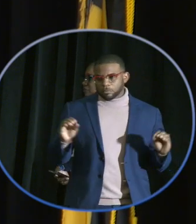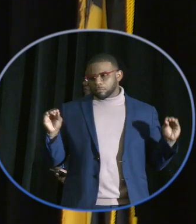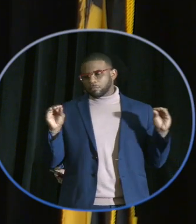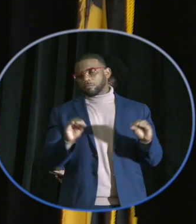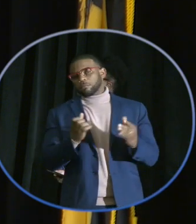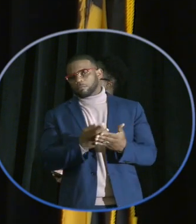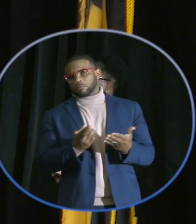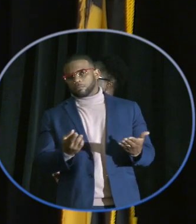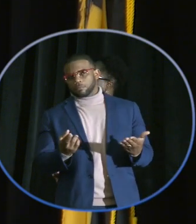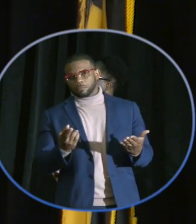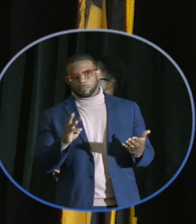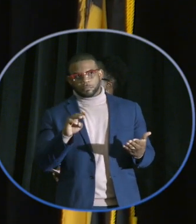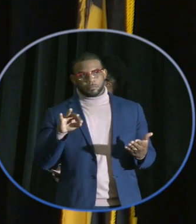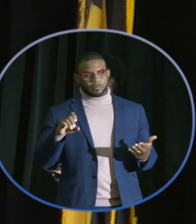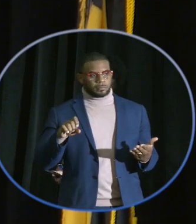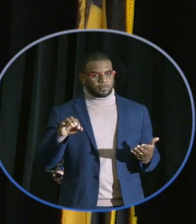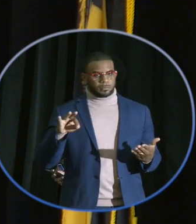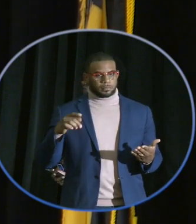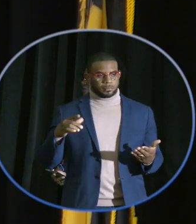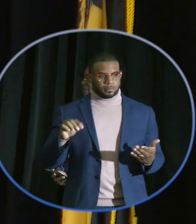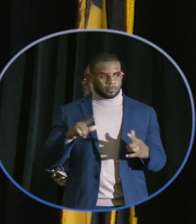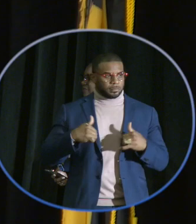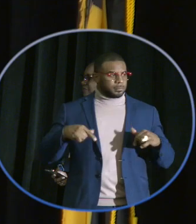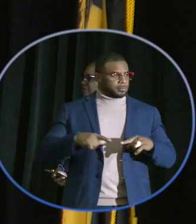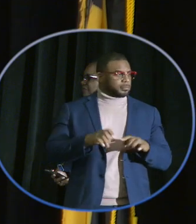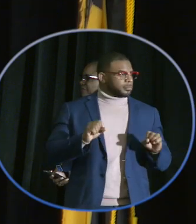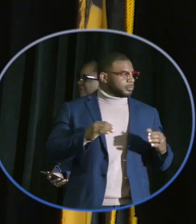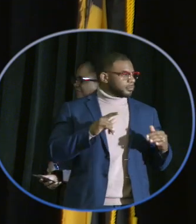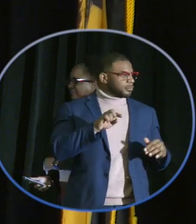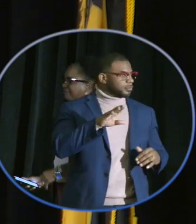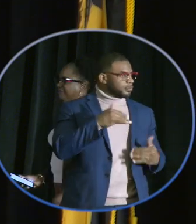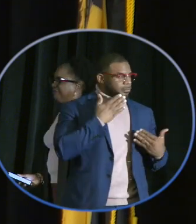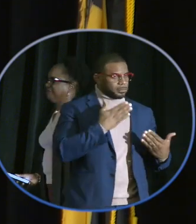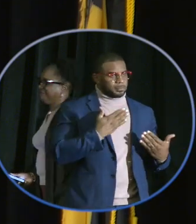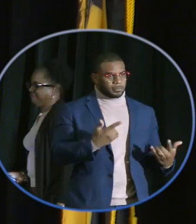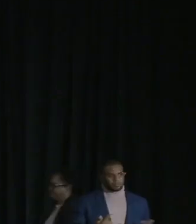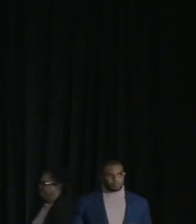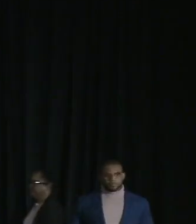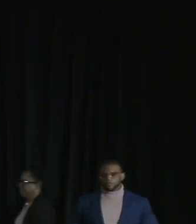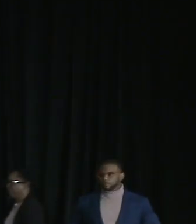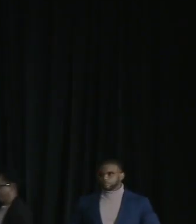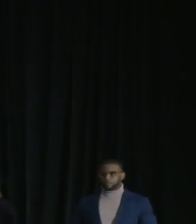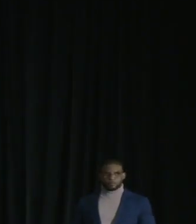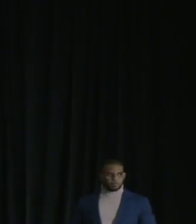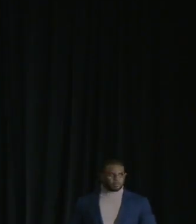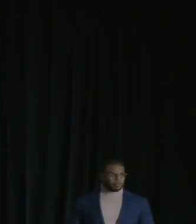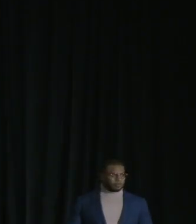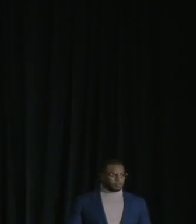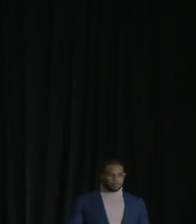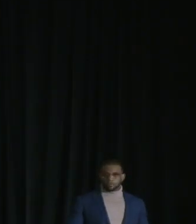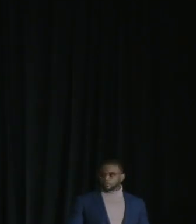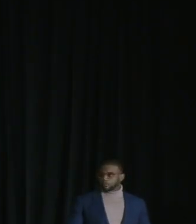the resources of Wells Fargo to us. So, Tracy, please come forward.